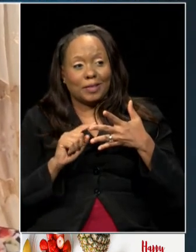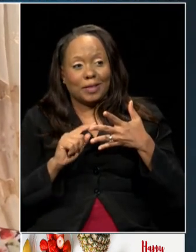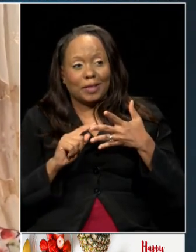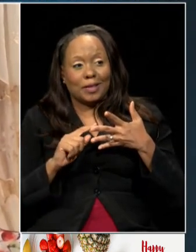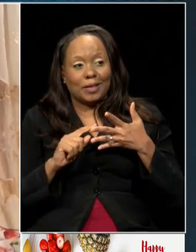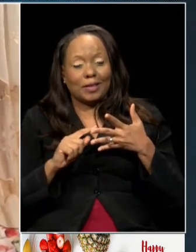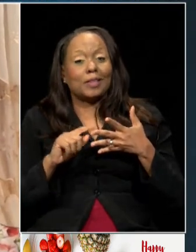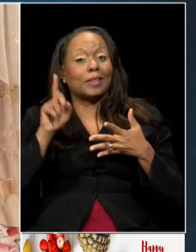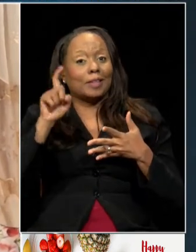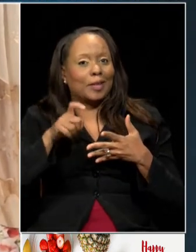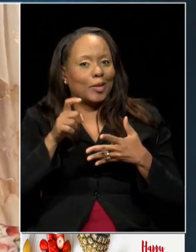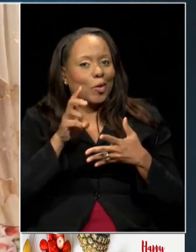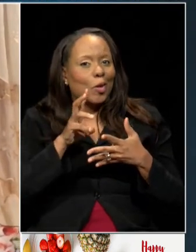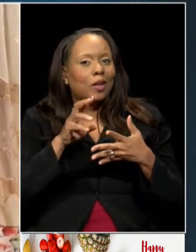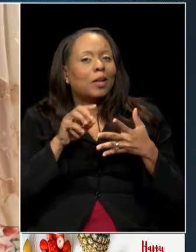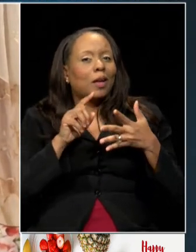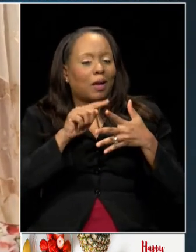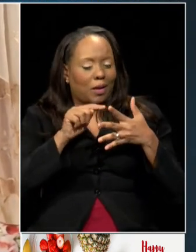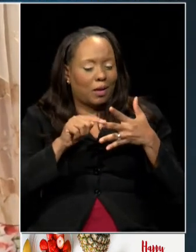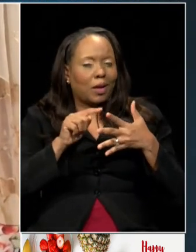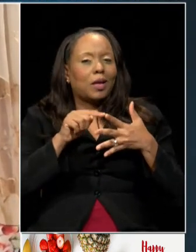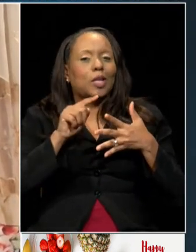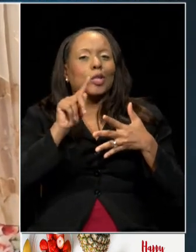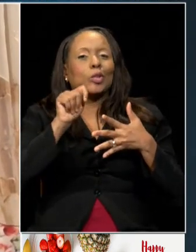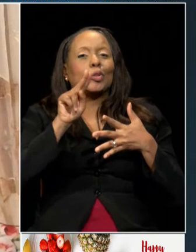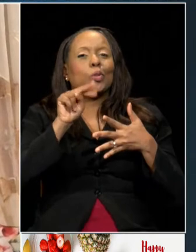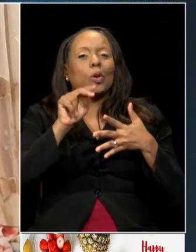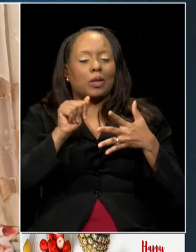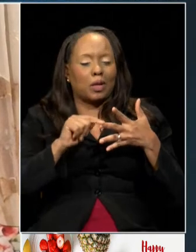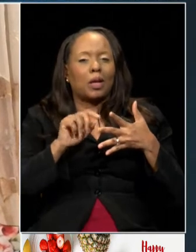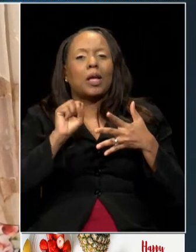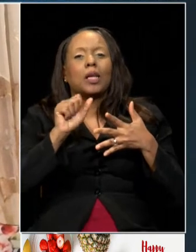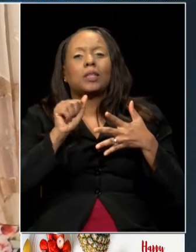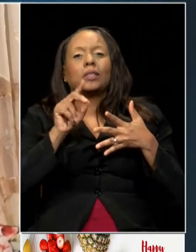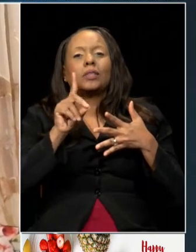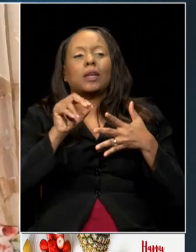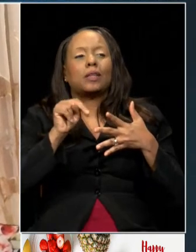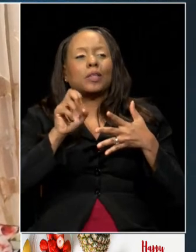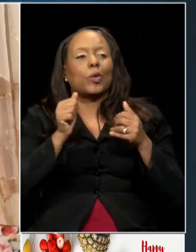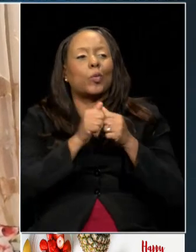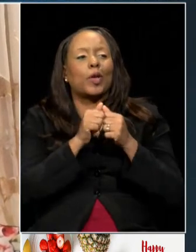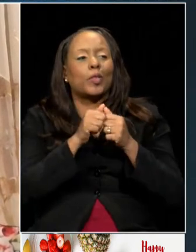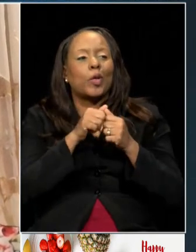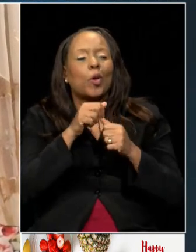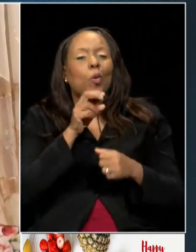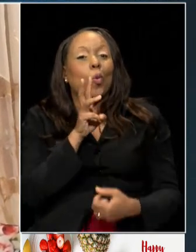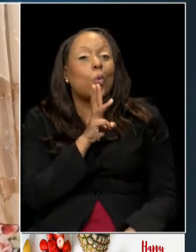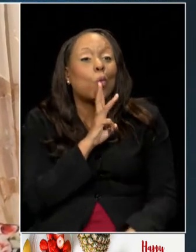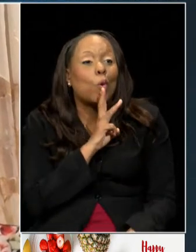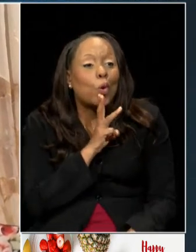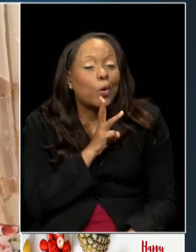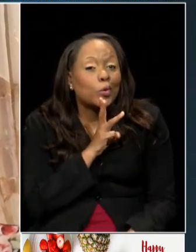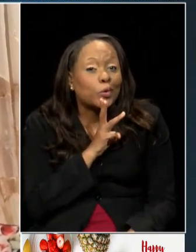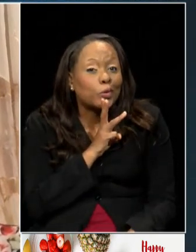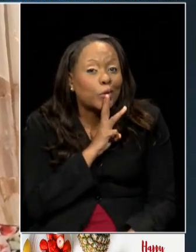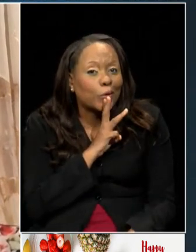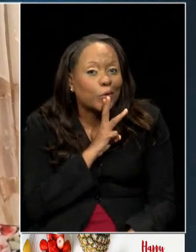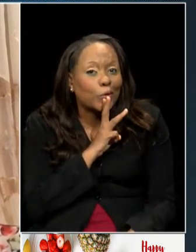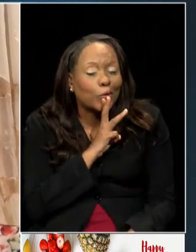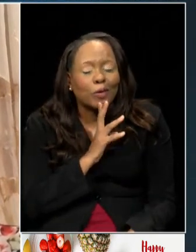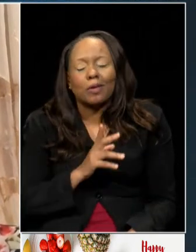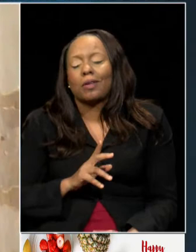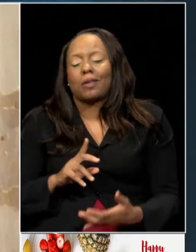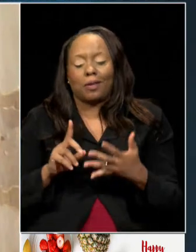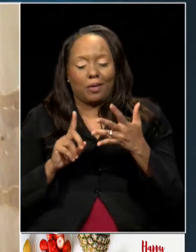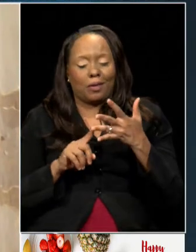The water. All right. Yes. Mm-hmm. I mean, you can have these things in chicken water. Strips. You can have your chicken strips. You